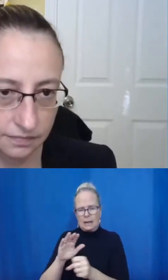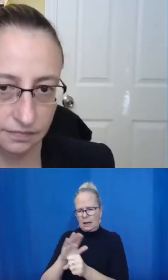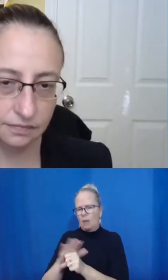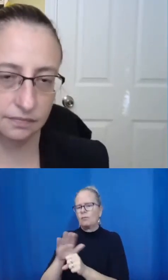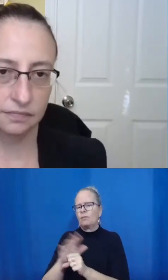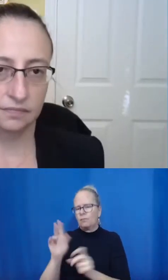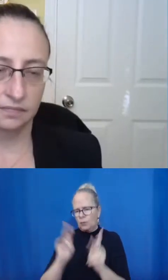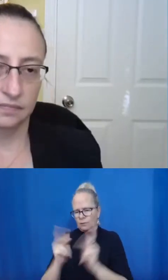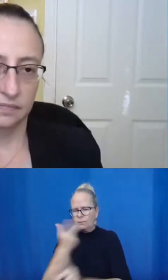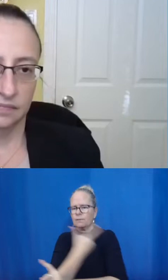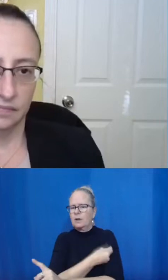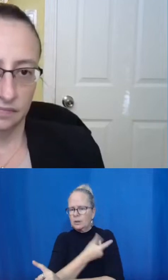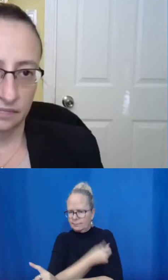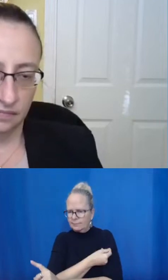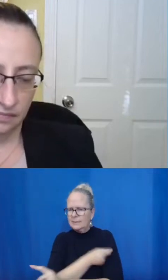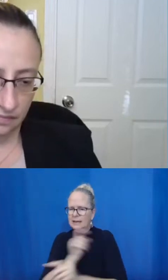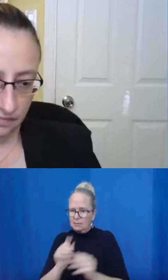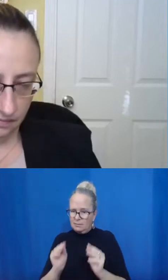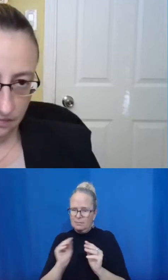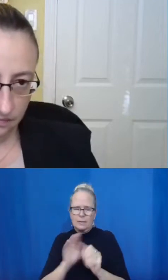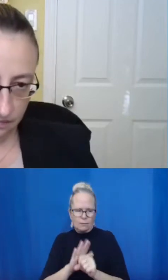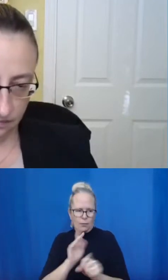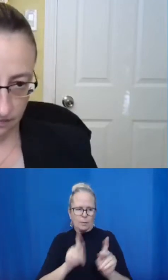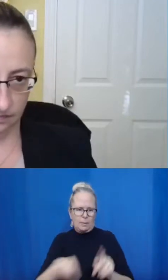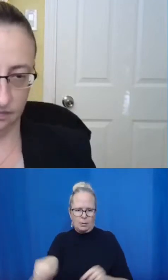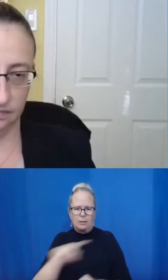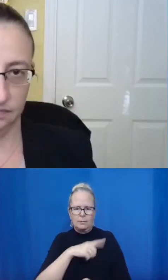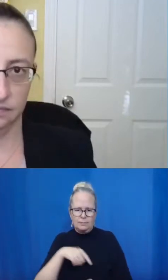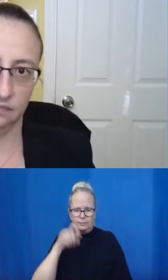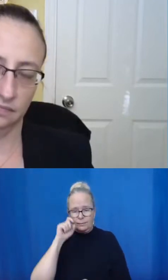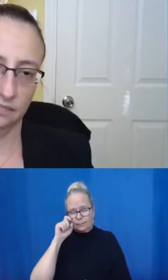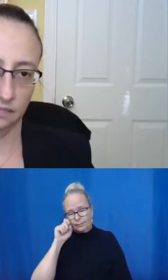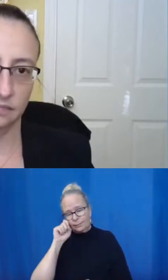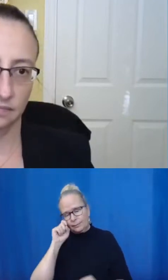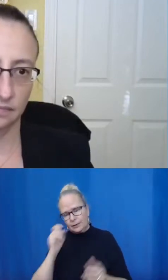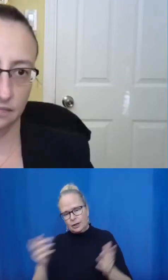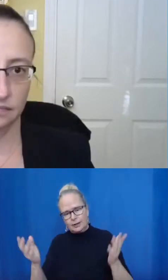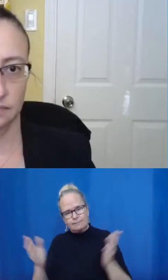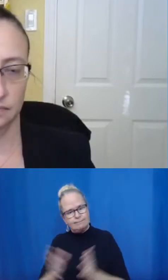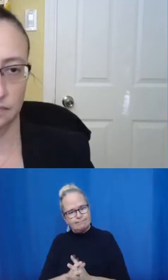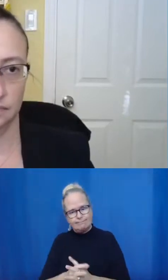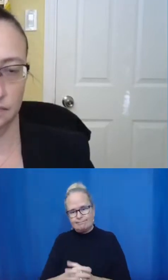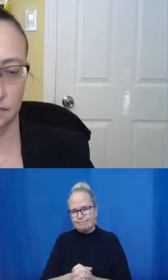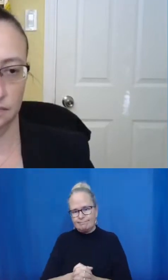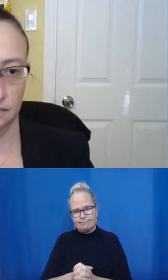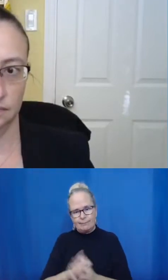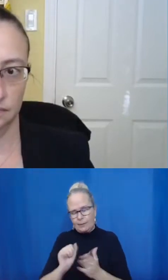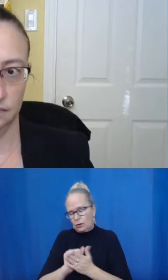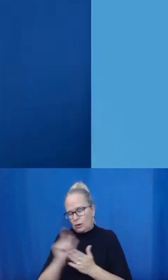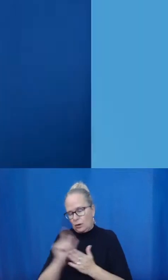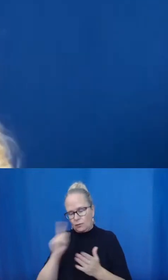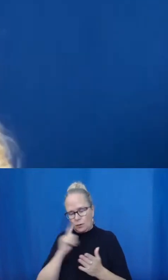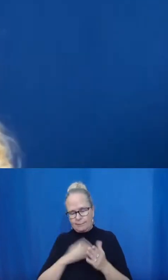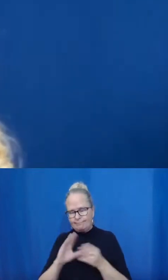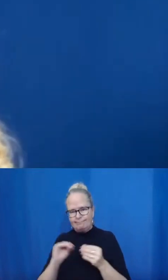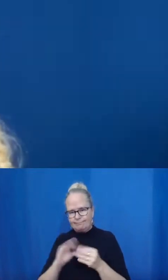much, Tisa, for being with us today. I will bring you back into the conversation here shortly. Thank